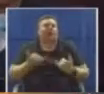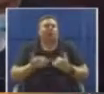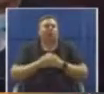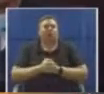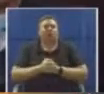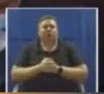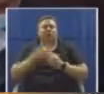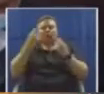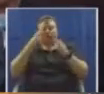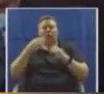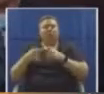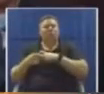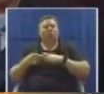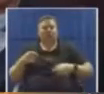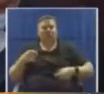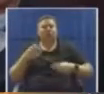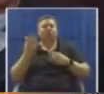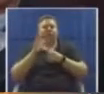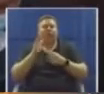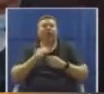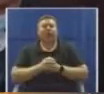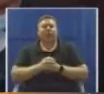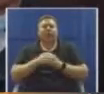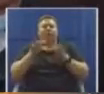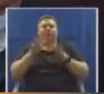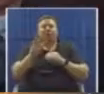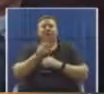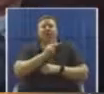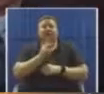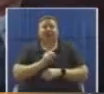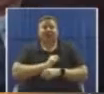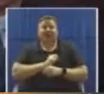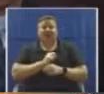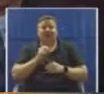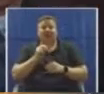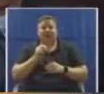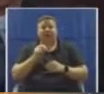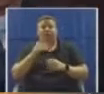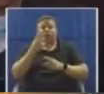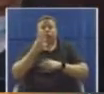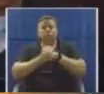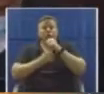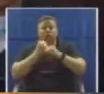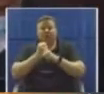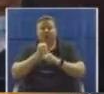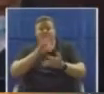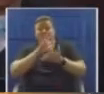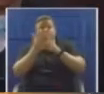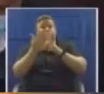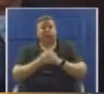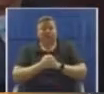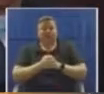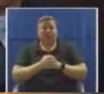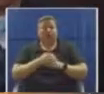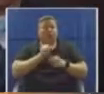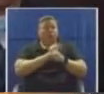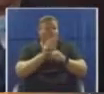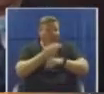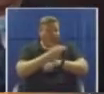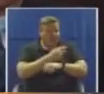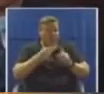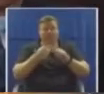you have correctly pointed out that the people in KwaZulu-Natal have had to face a lot in these last 2 years. First, the COVID-19 pandemic, then last